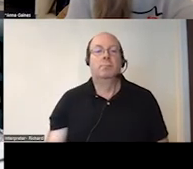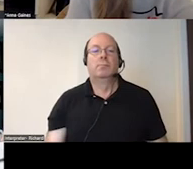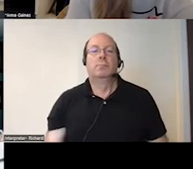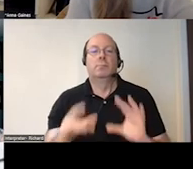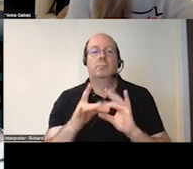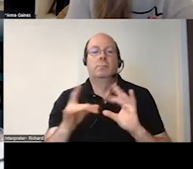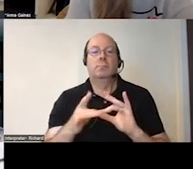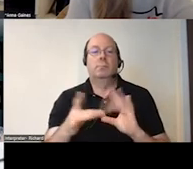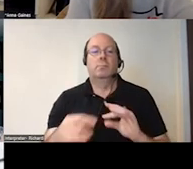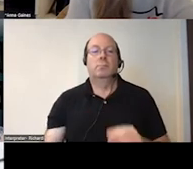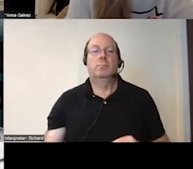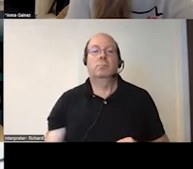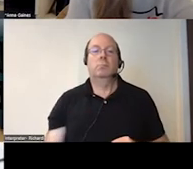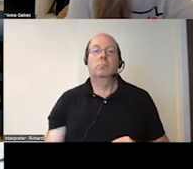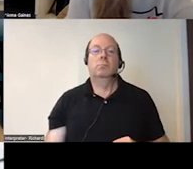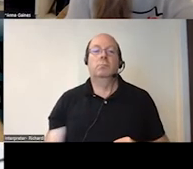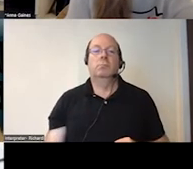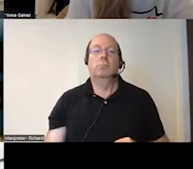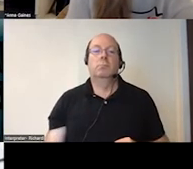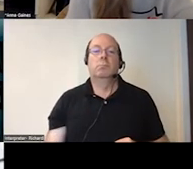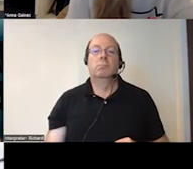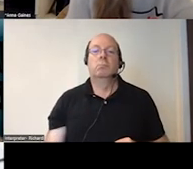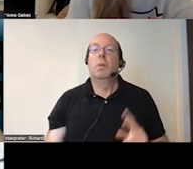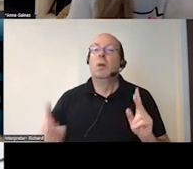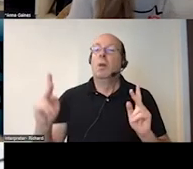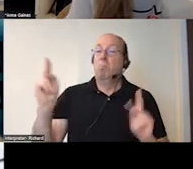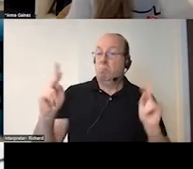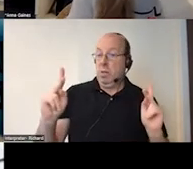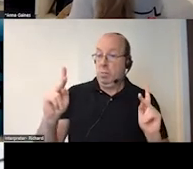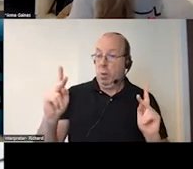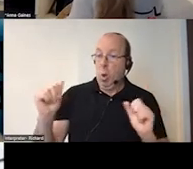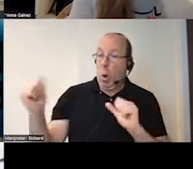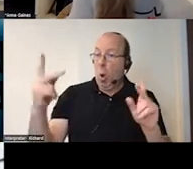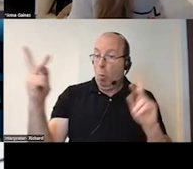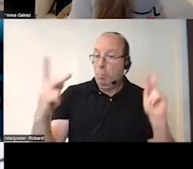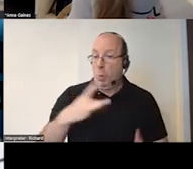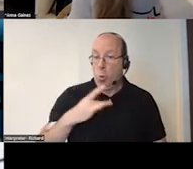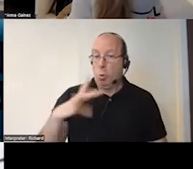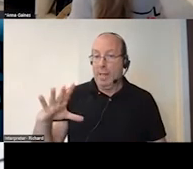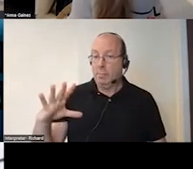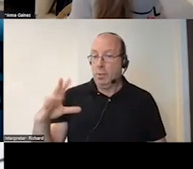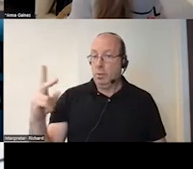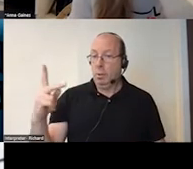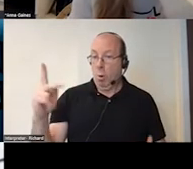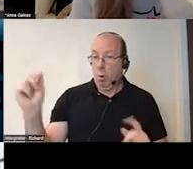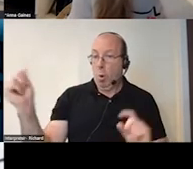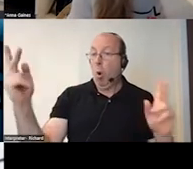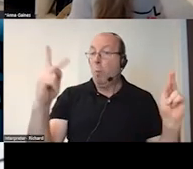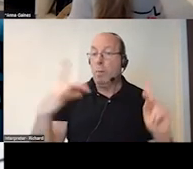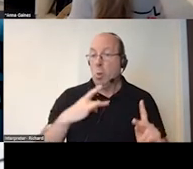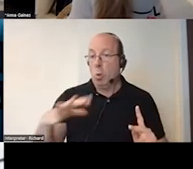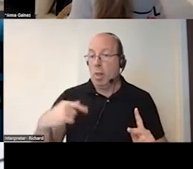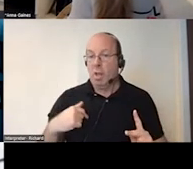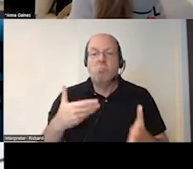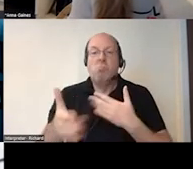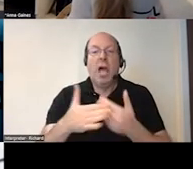not everybody likes you? You don't even like everybody. True for marketing and business. So I think